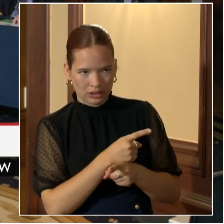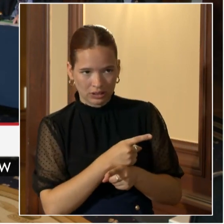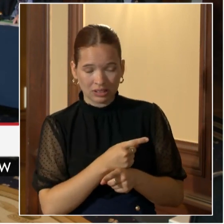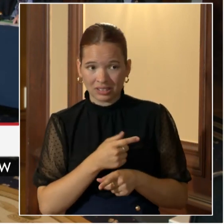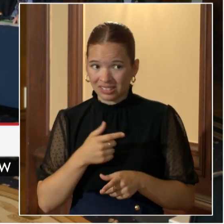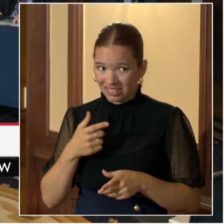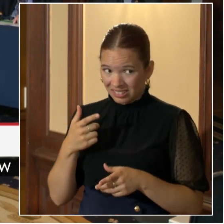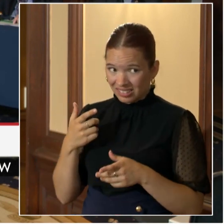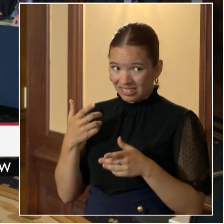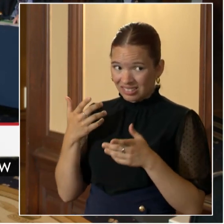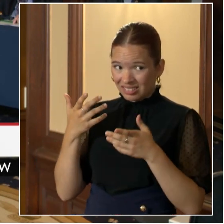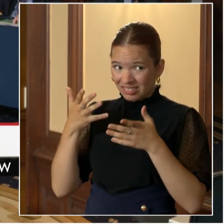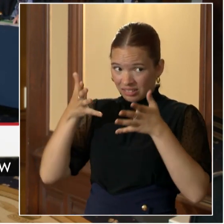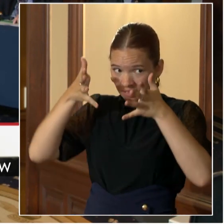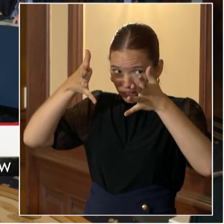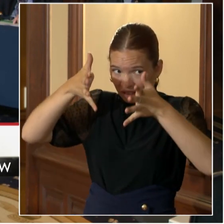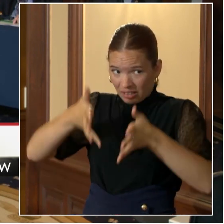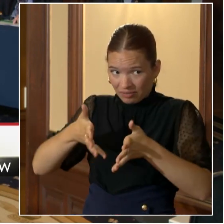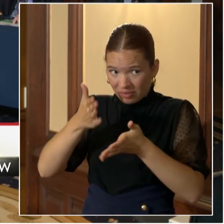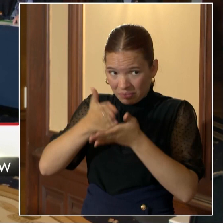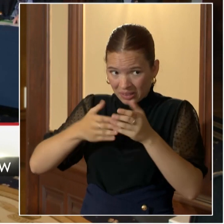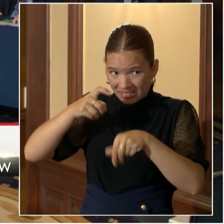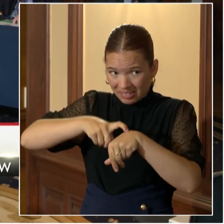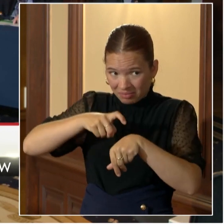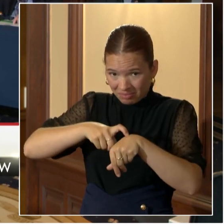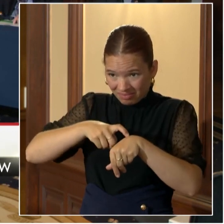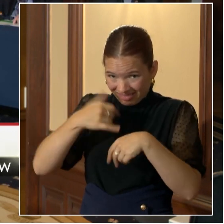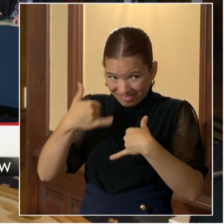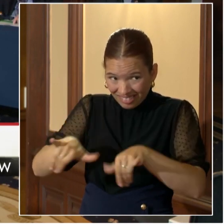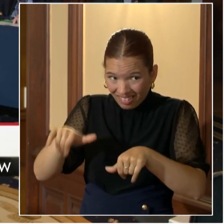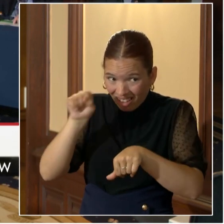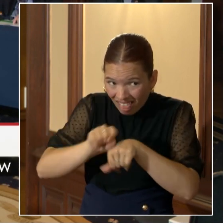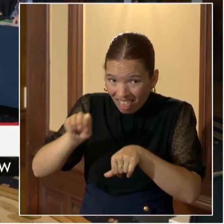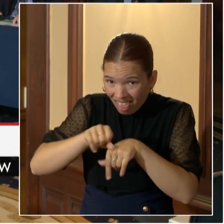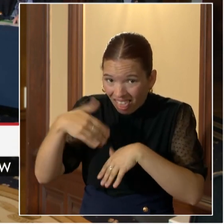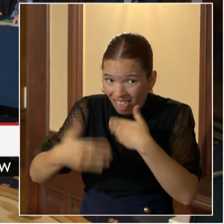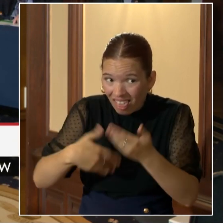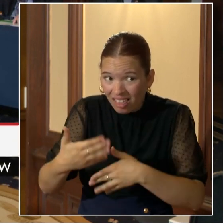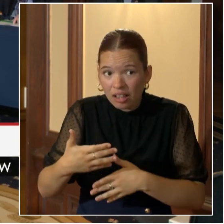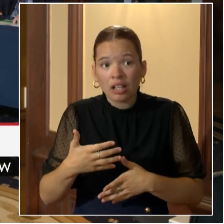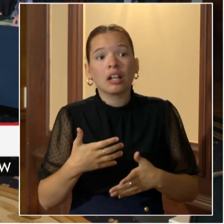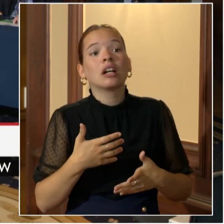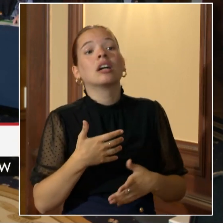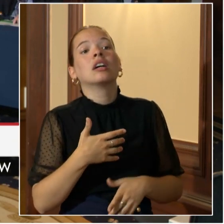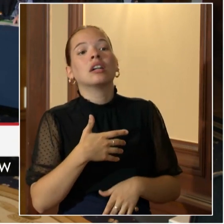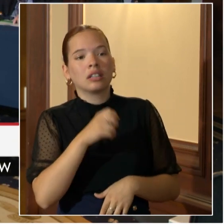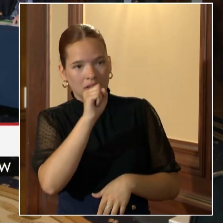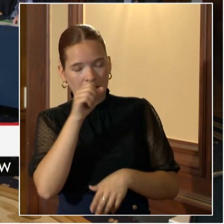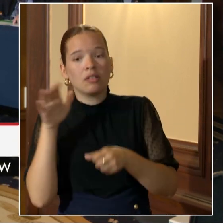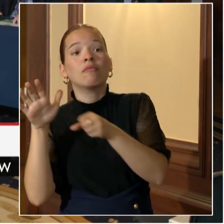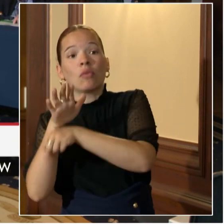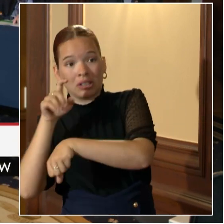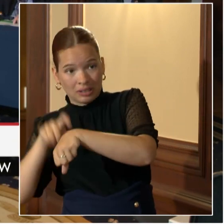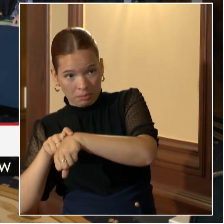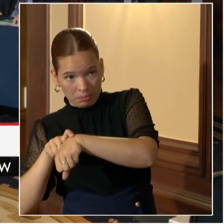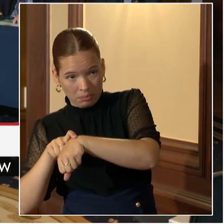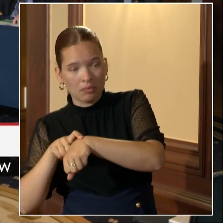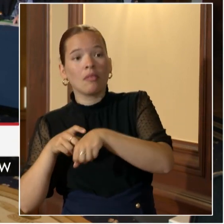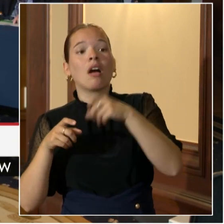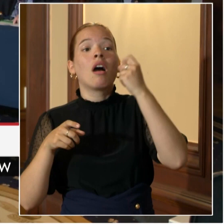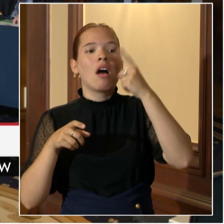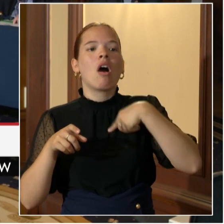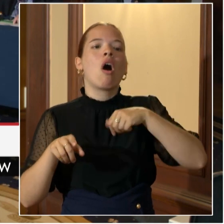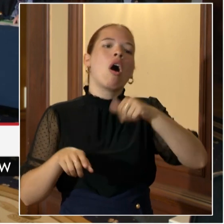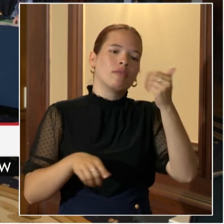Is Ms. Shilgrit, who is also a full-time employee, and the others are part-time. Okay. The effect